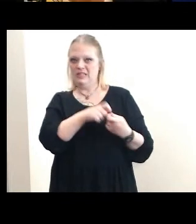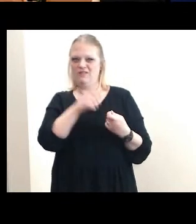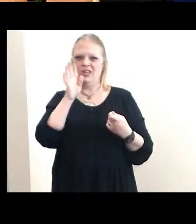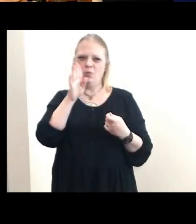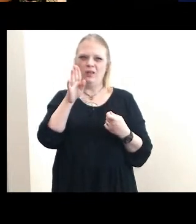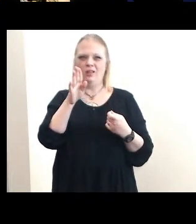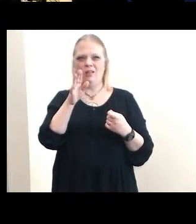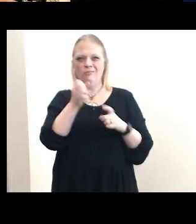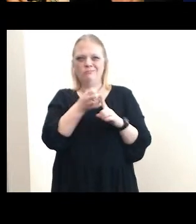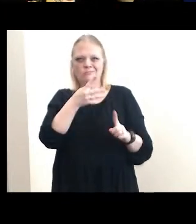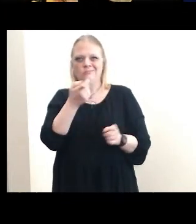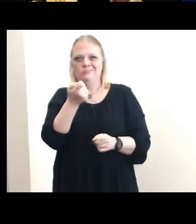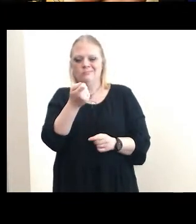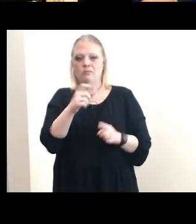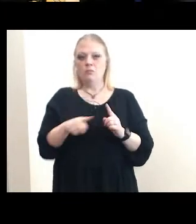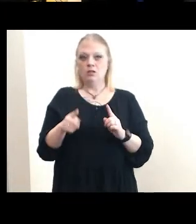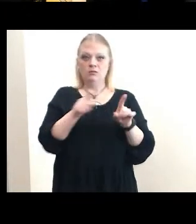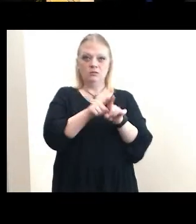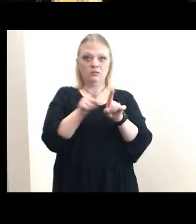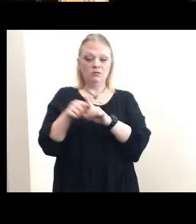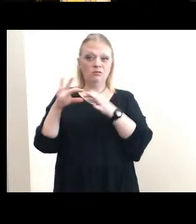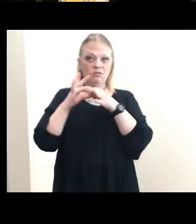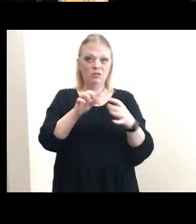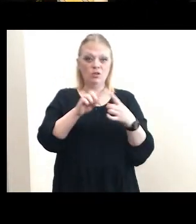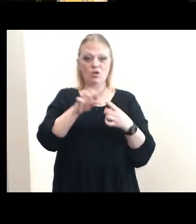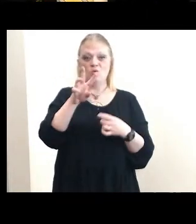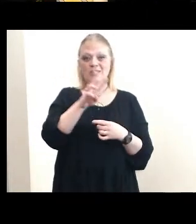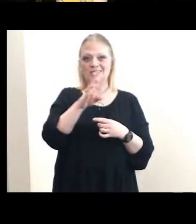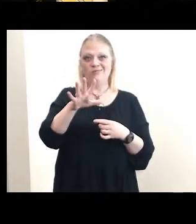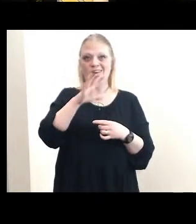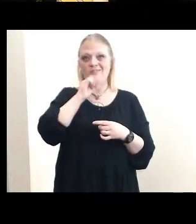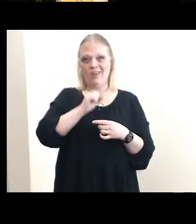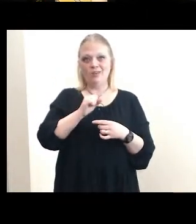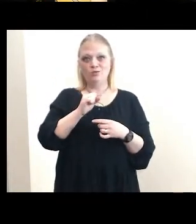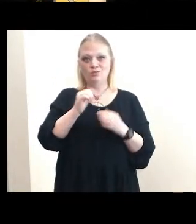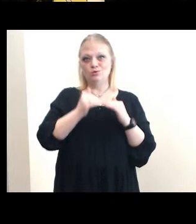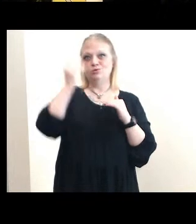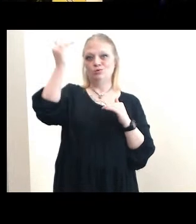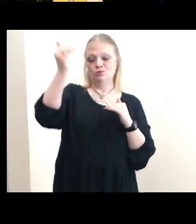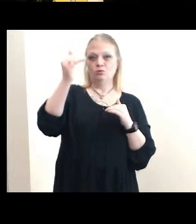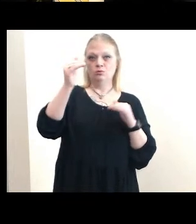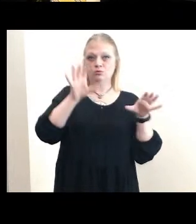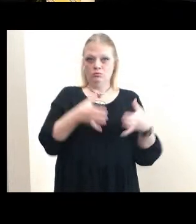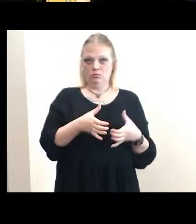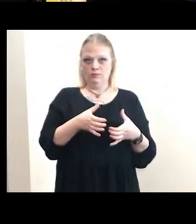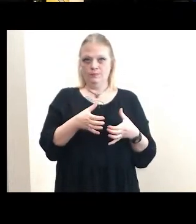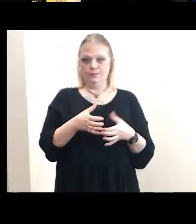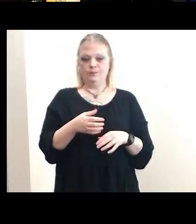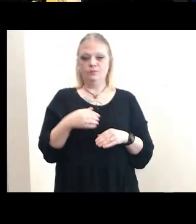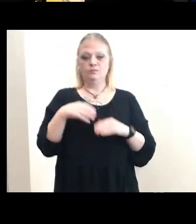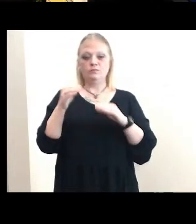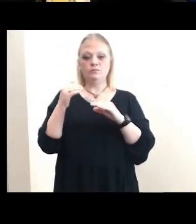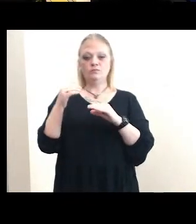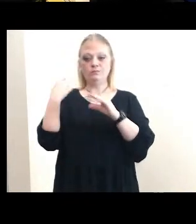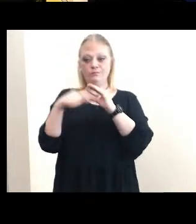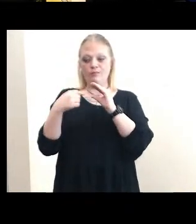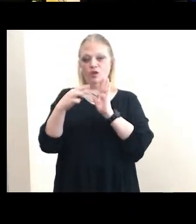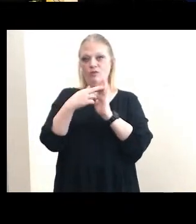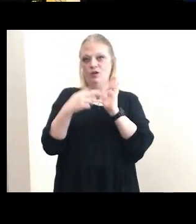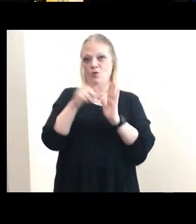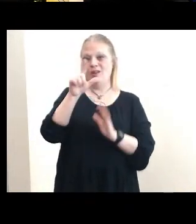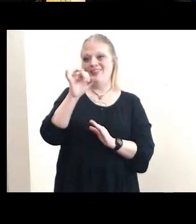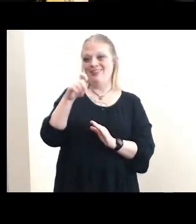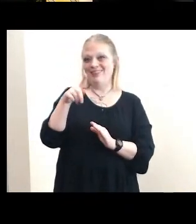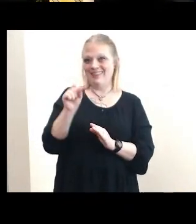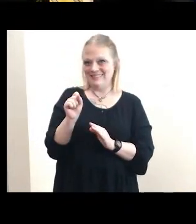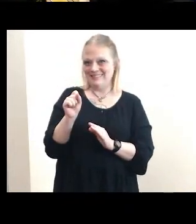into a little bit about this, but this also pertains to the 65 plus age category. We're sending out registration links